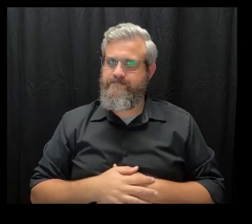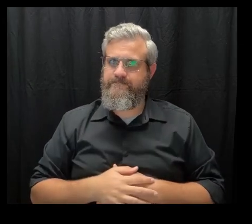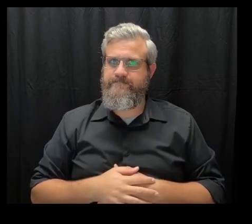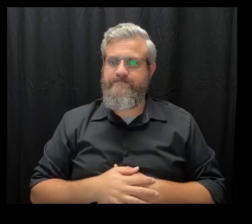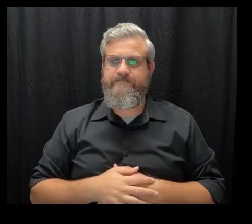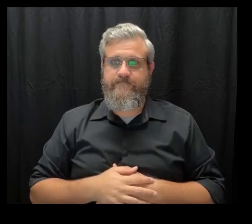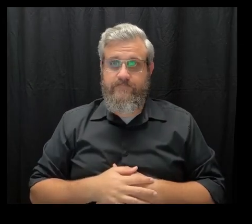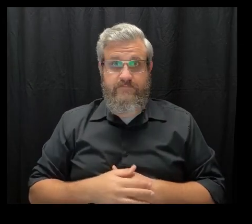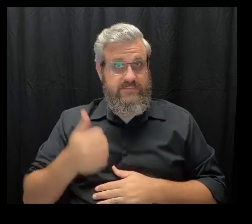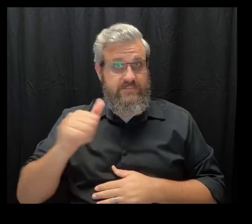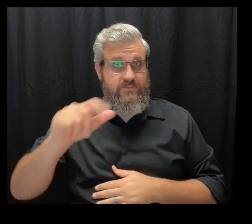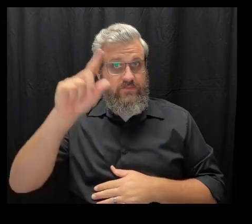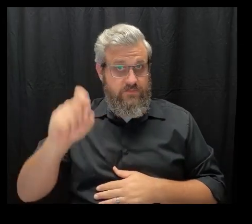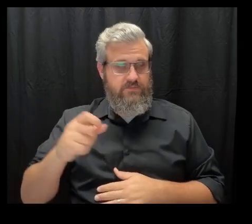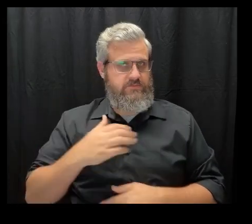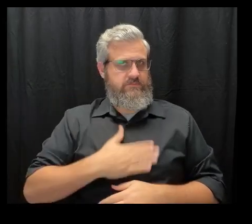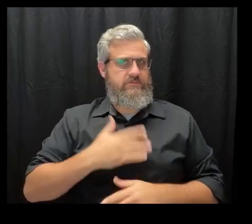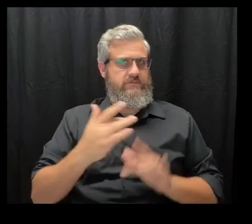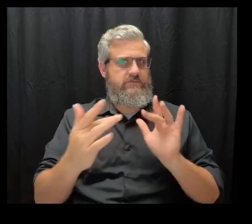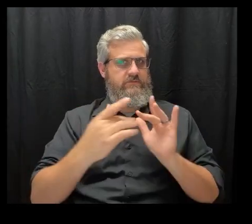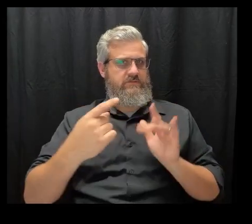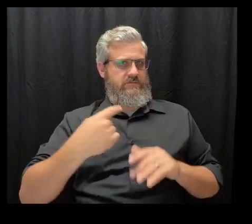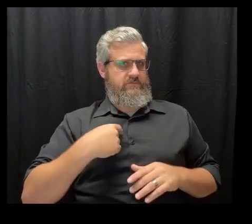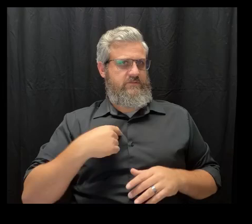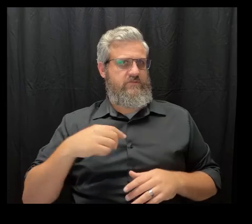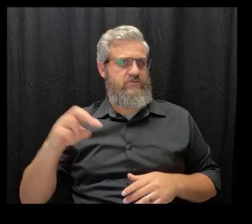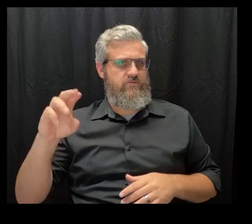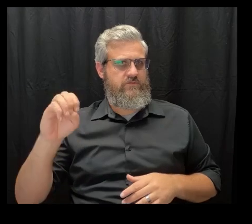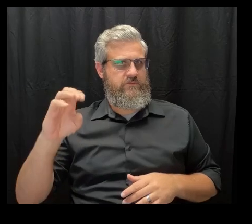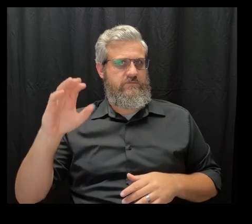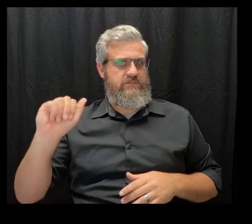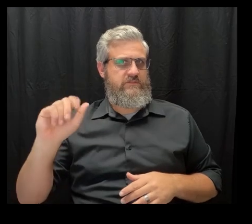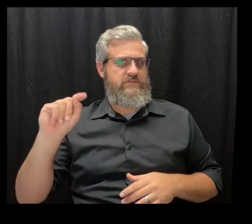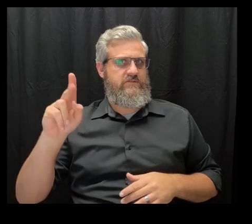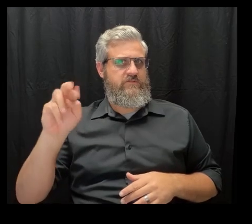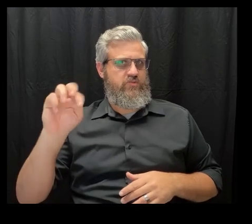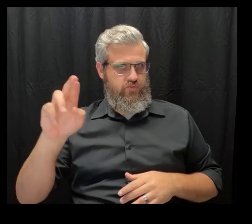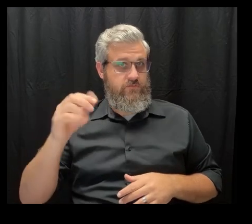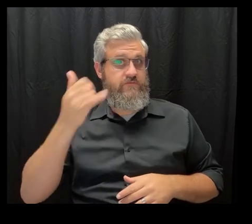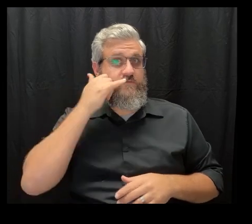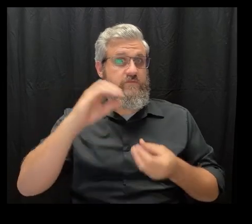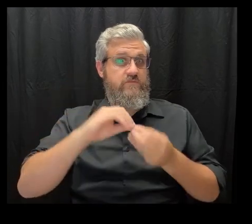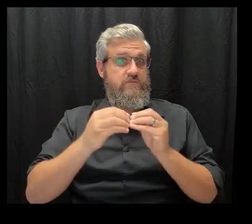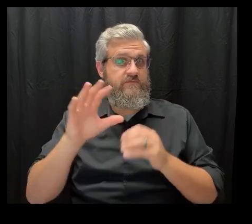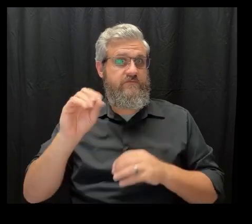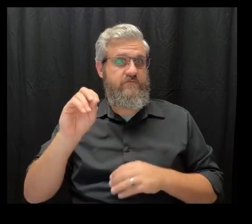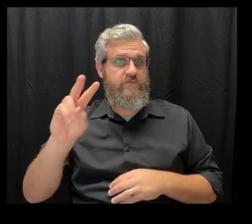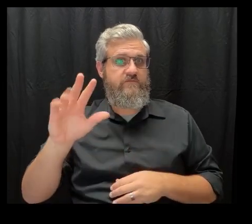For any questions, please contact me, Rebecca Turner. I can be reached at